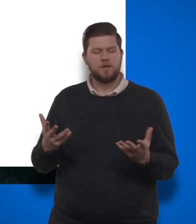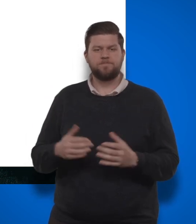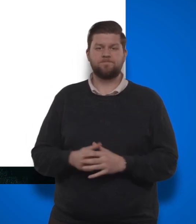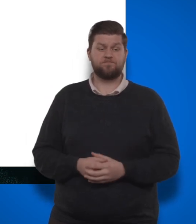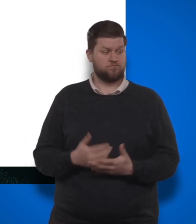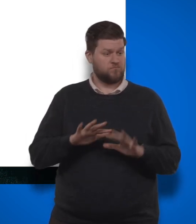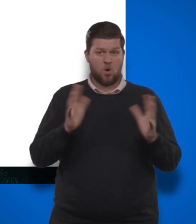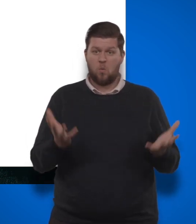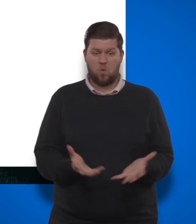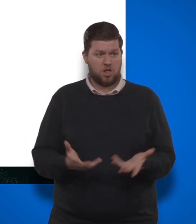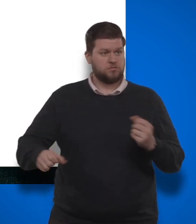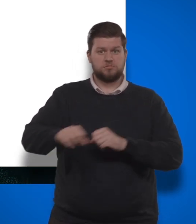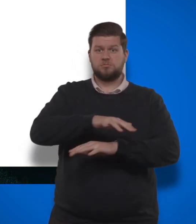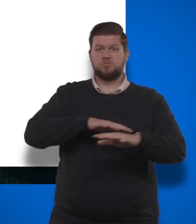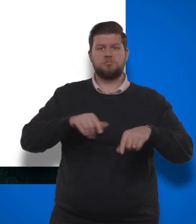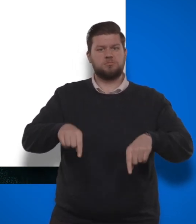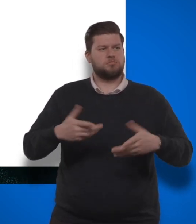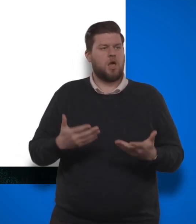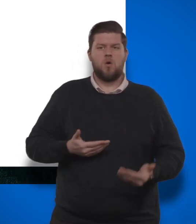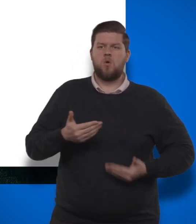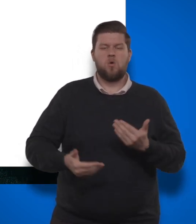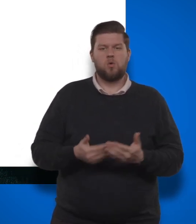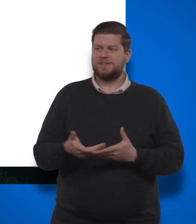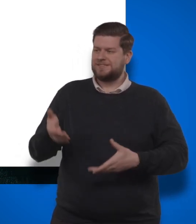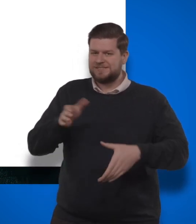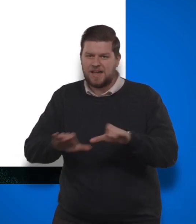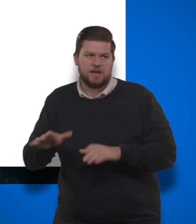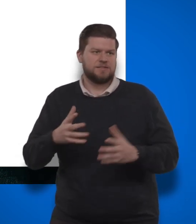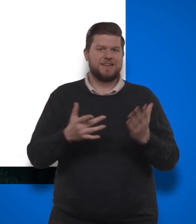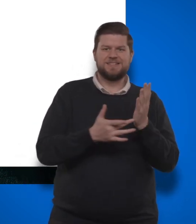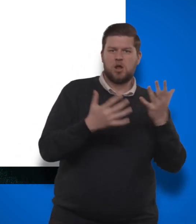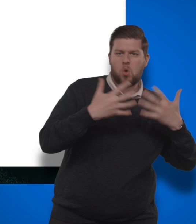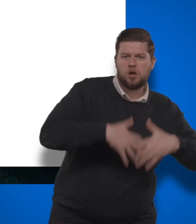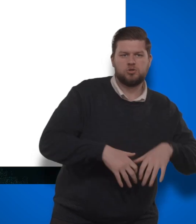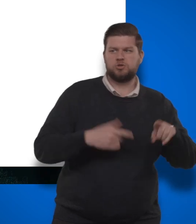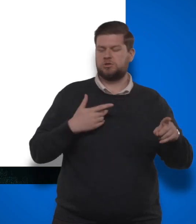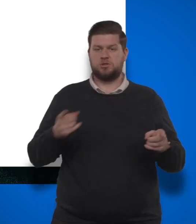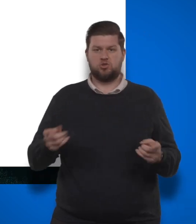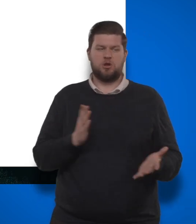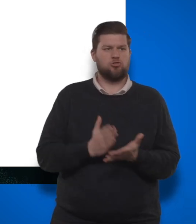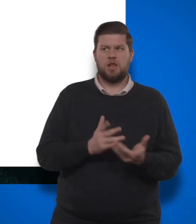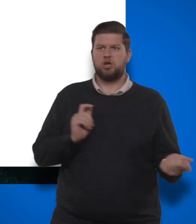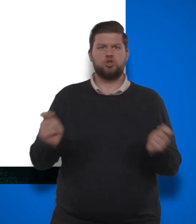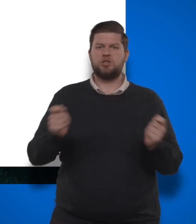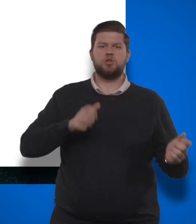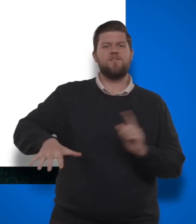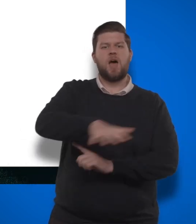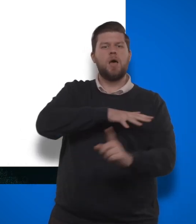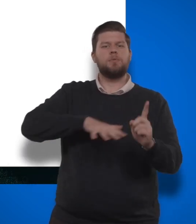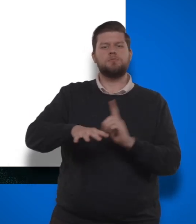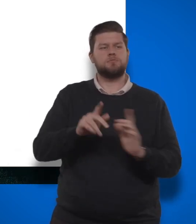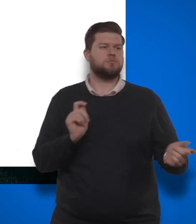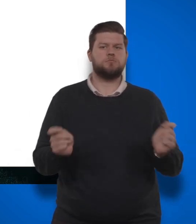the environment massively, but until very recently it was the human body and the human mind that